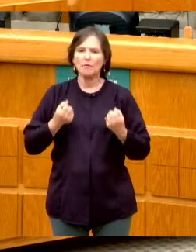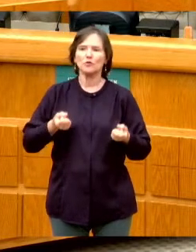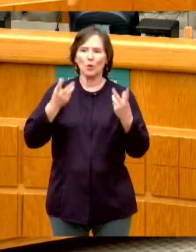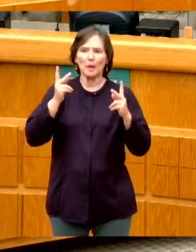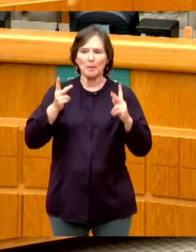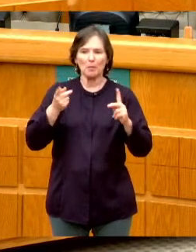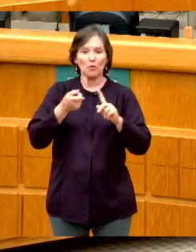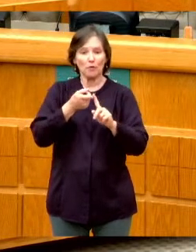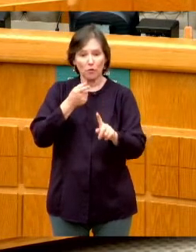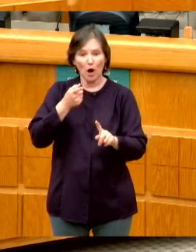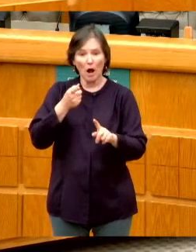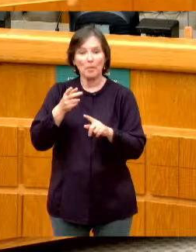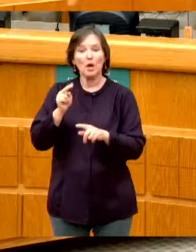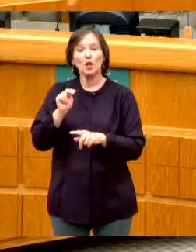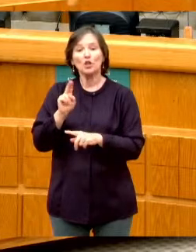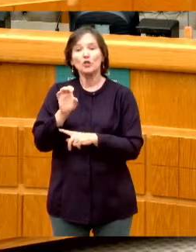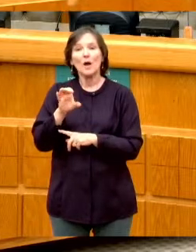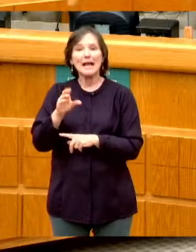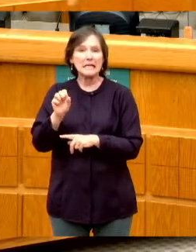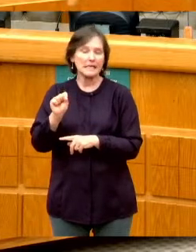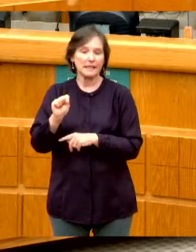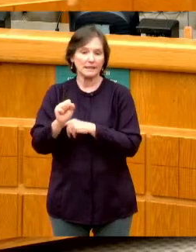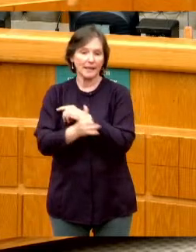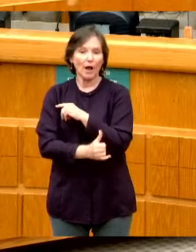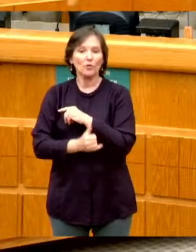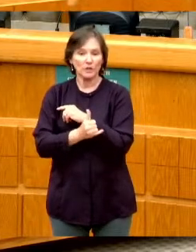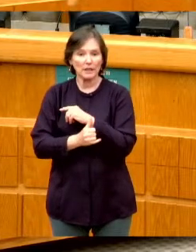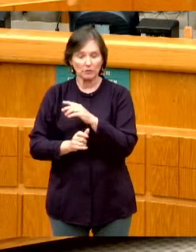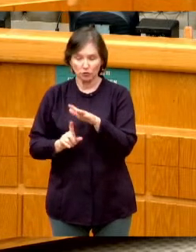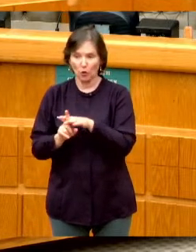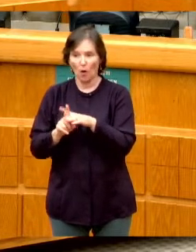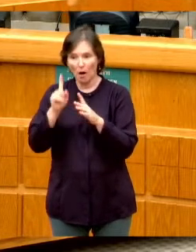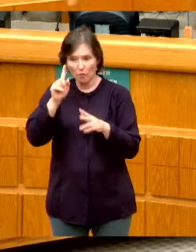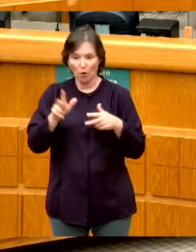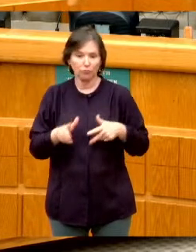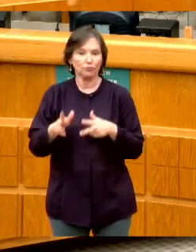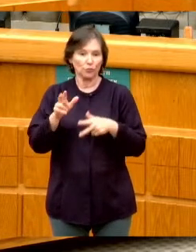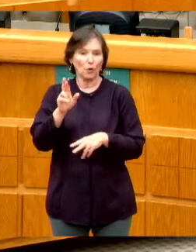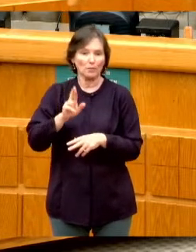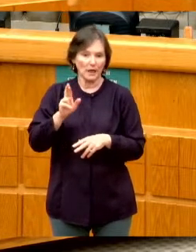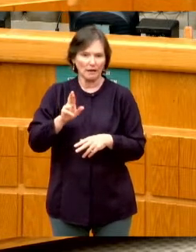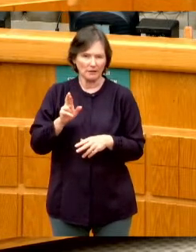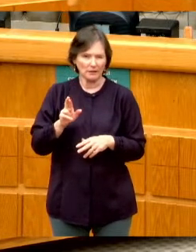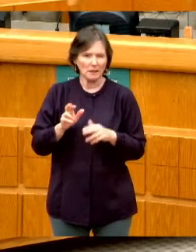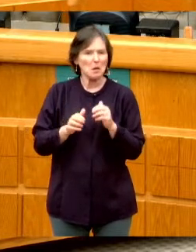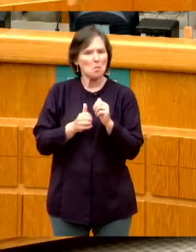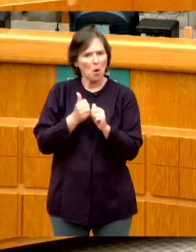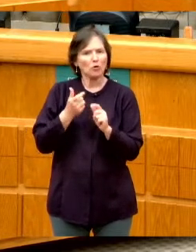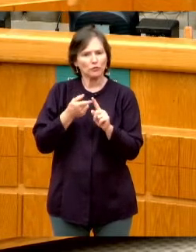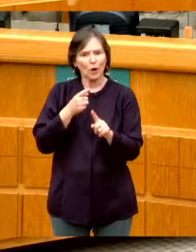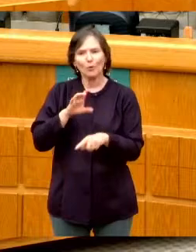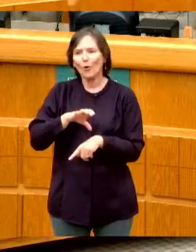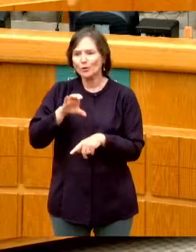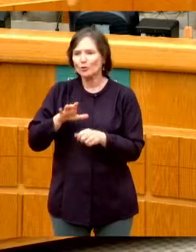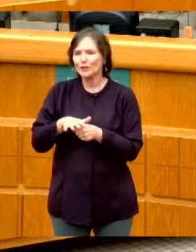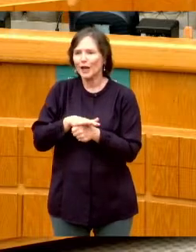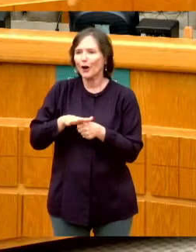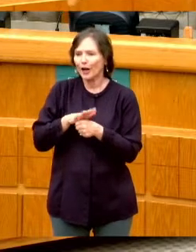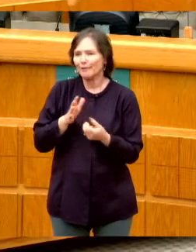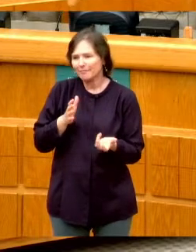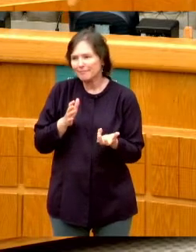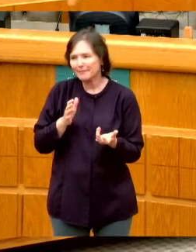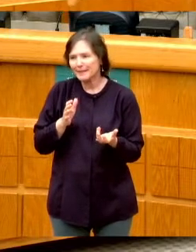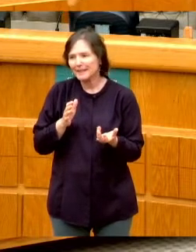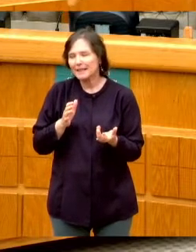Nueces County reside in Corpus Christi. So, Chief Kidd, who's kind of our idol in emergency management, time and time